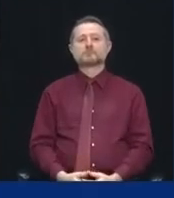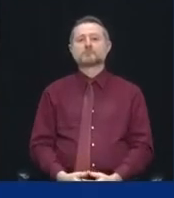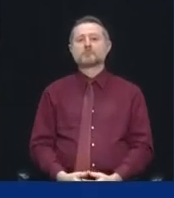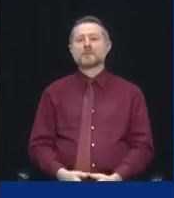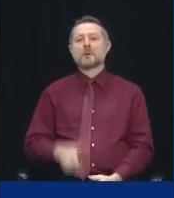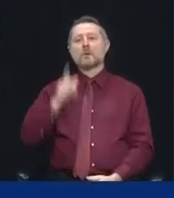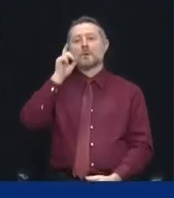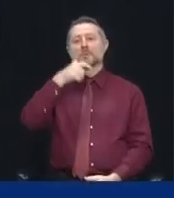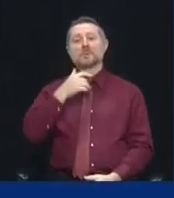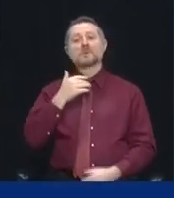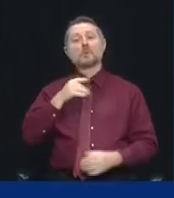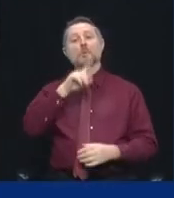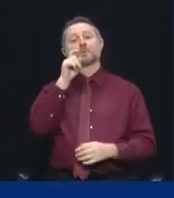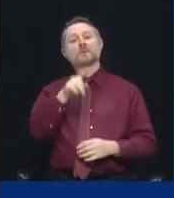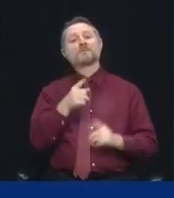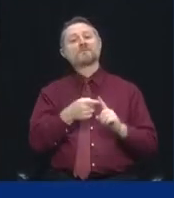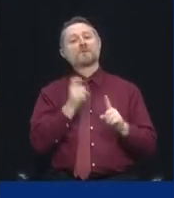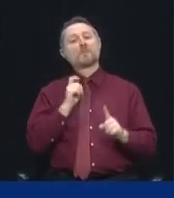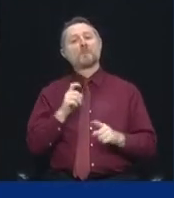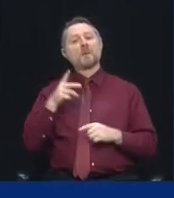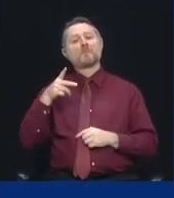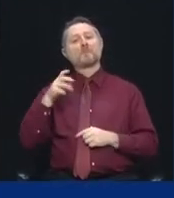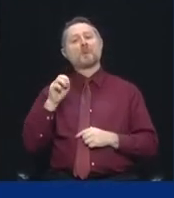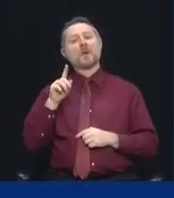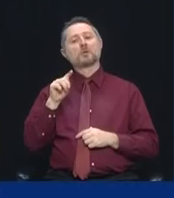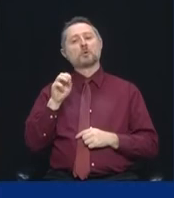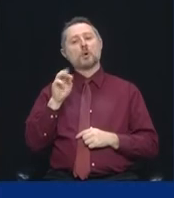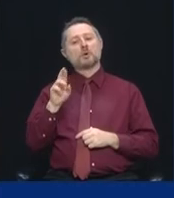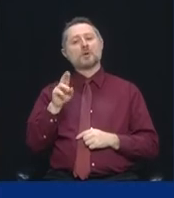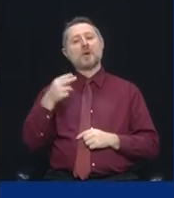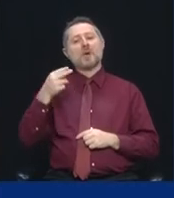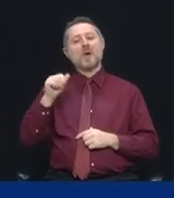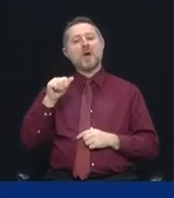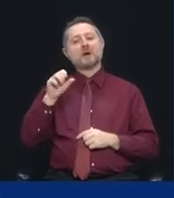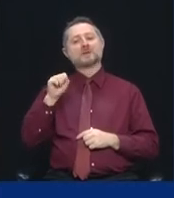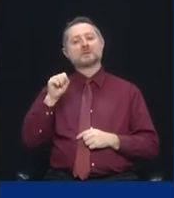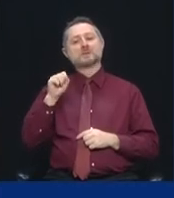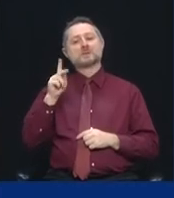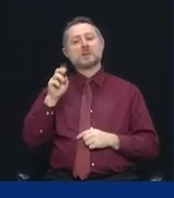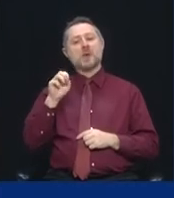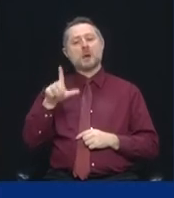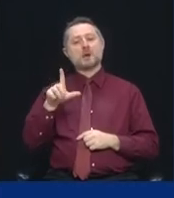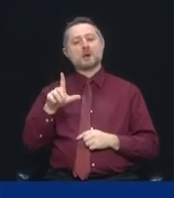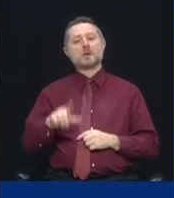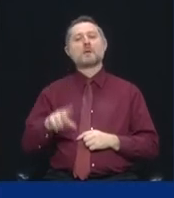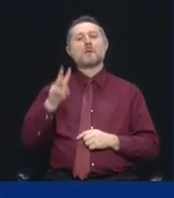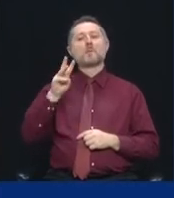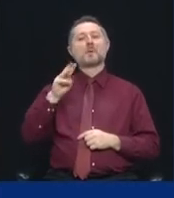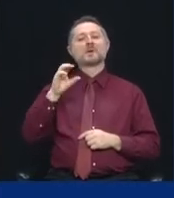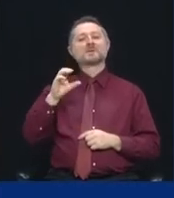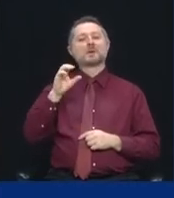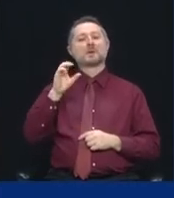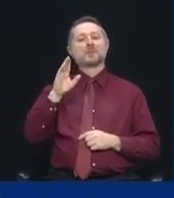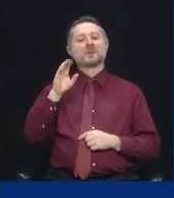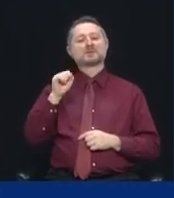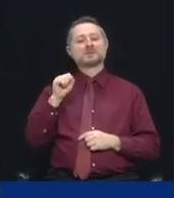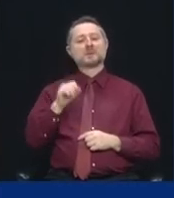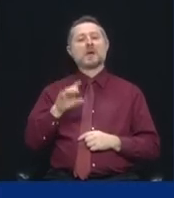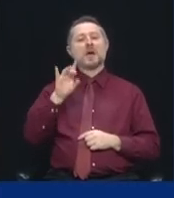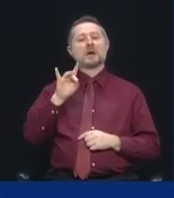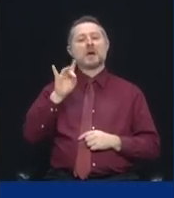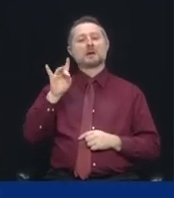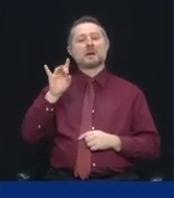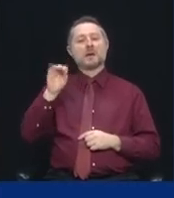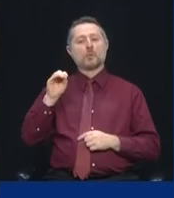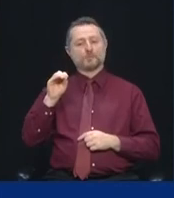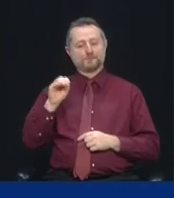Governor, your next question comes from Peter Haskell of WCBS 880. Peter, your line is now open. Please unmute your microphone.